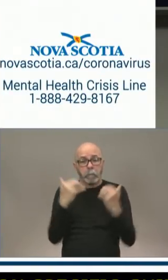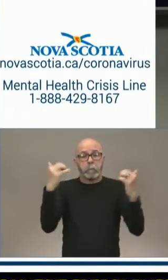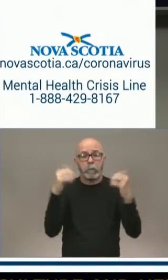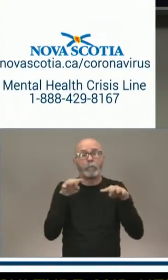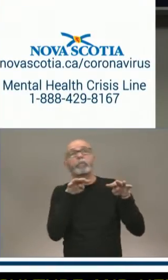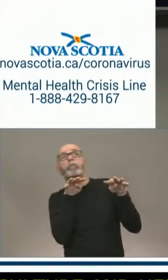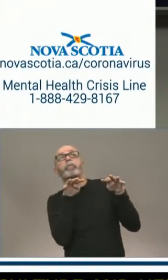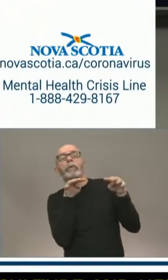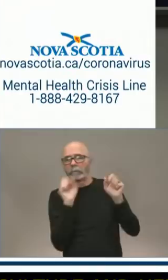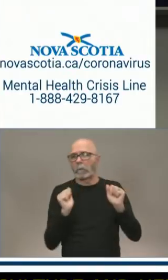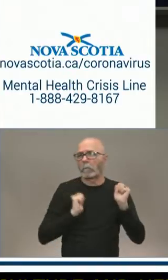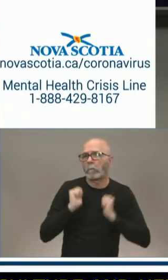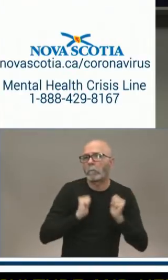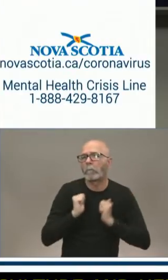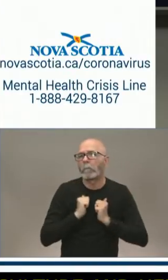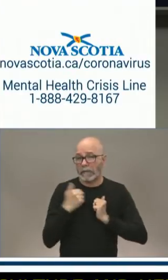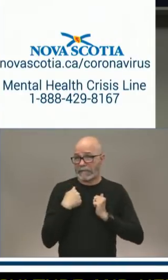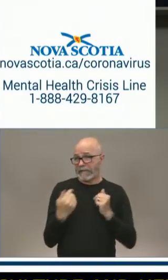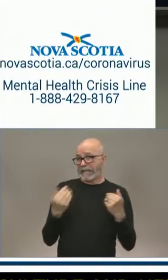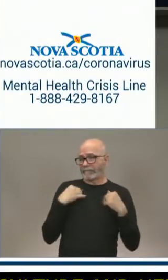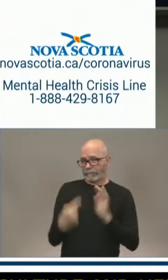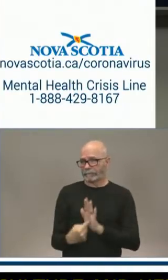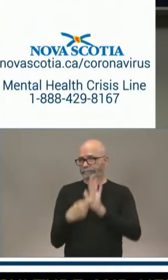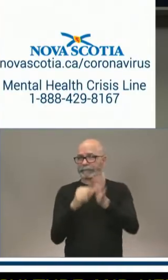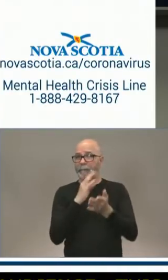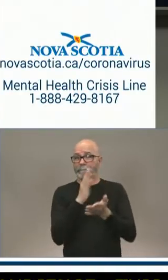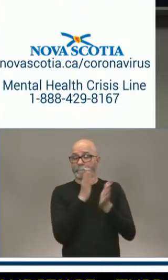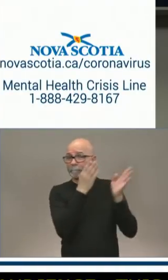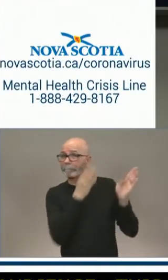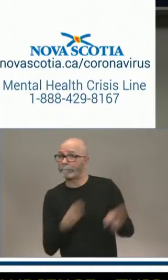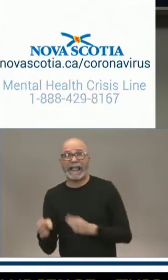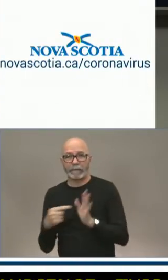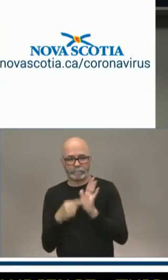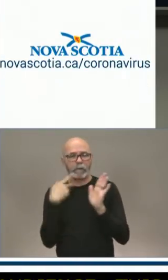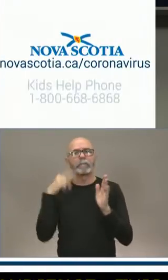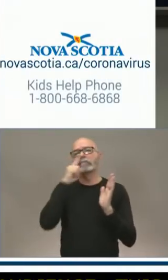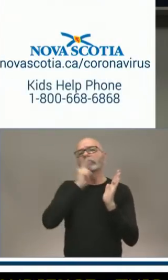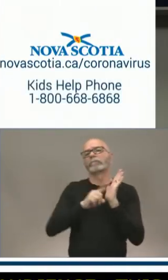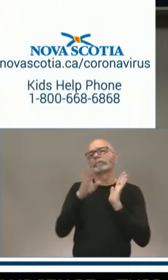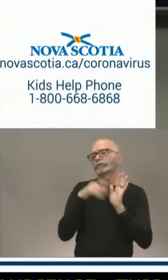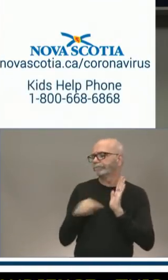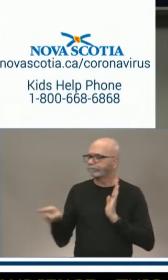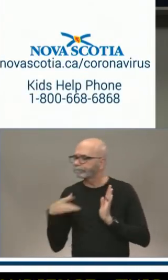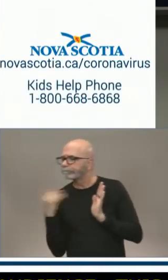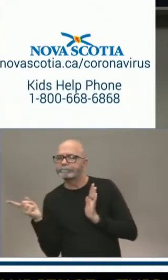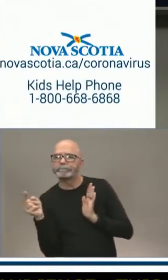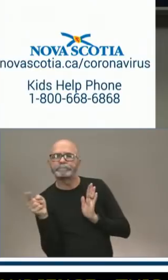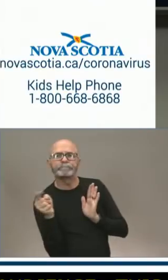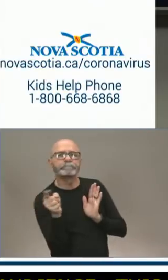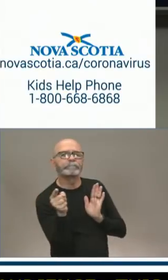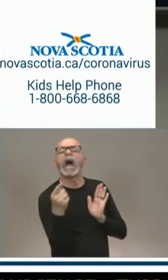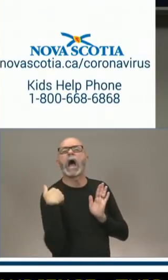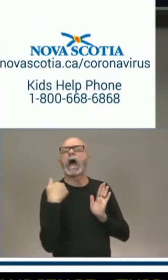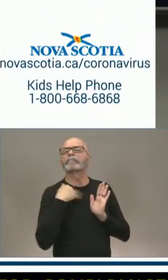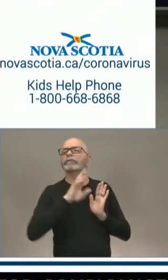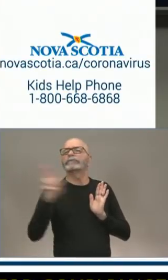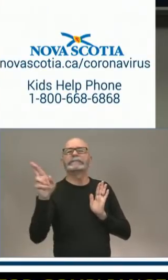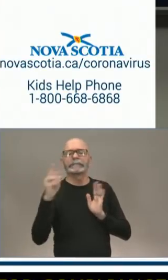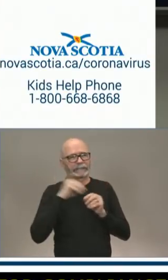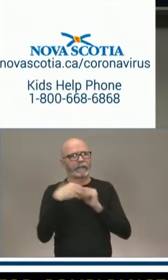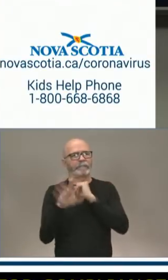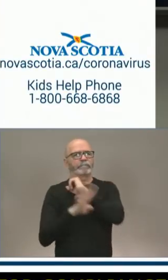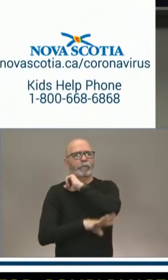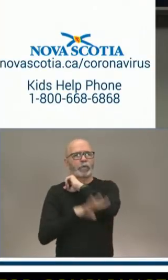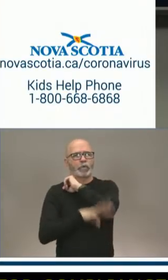officers when they are asked. And I know most facilities have these. They had them from the fall. But we're requiring those approved plans to be able